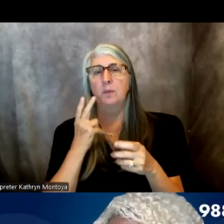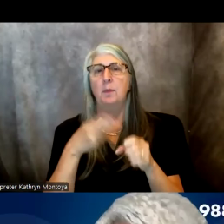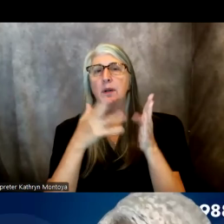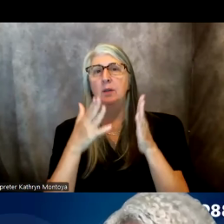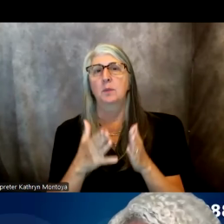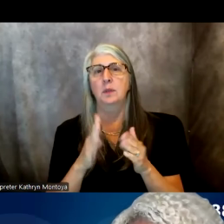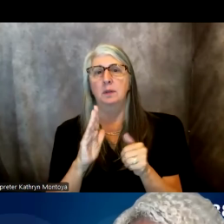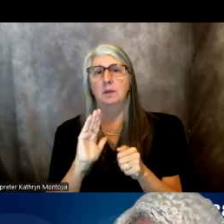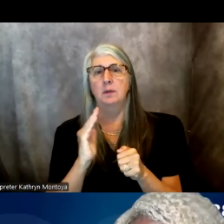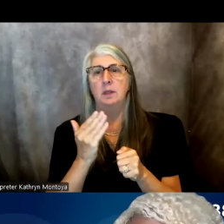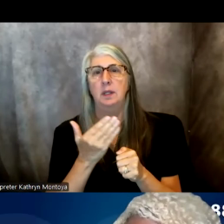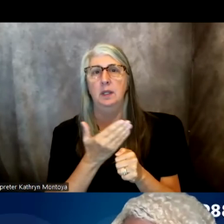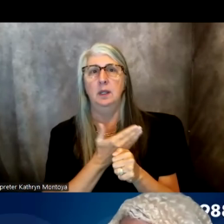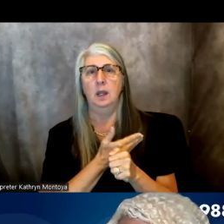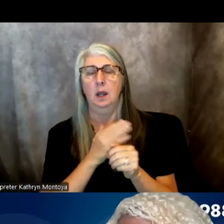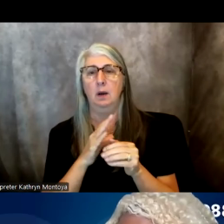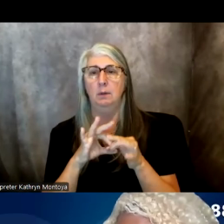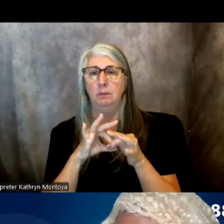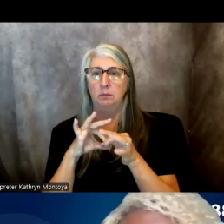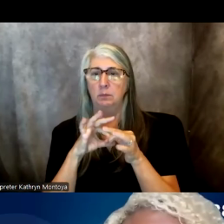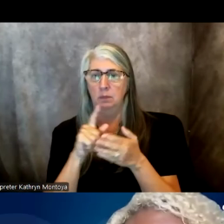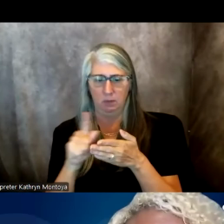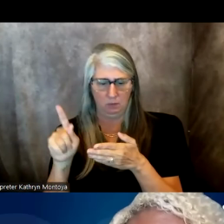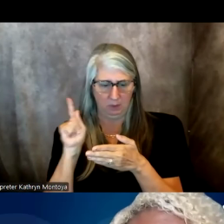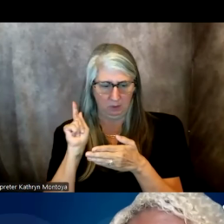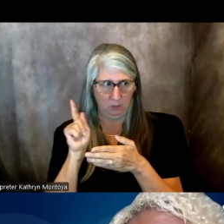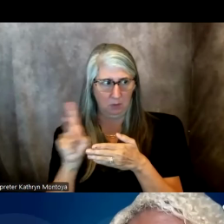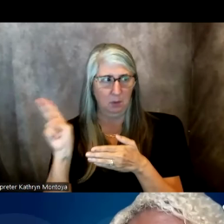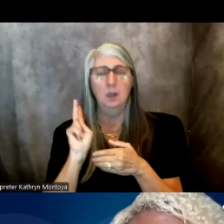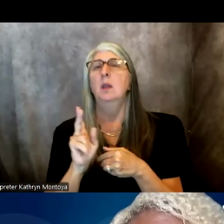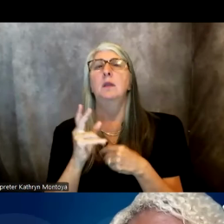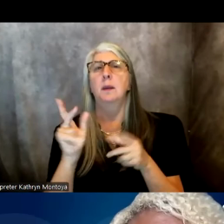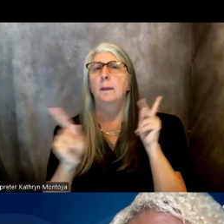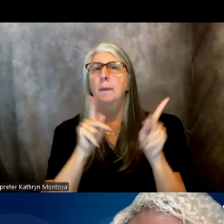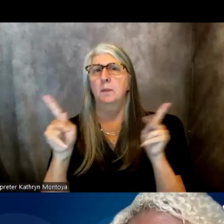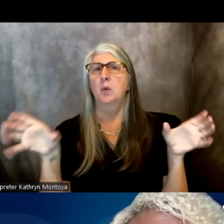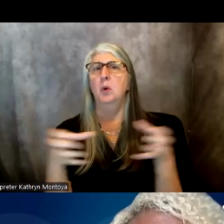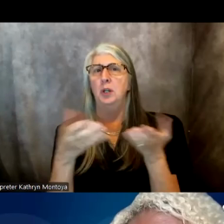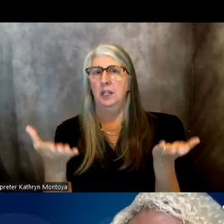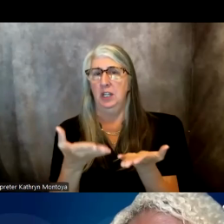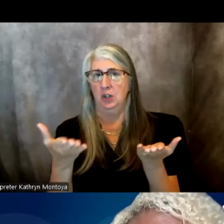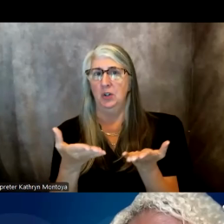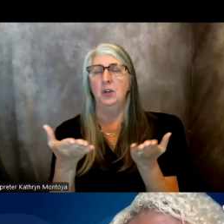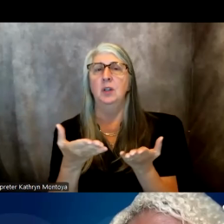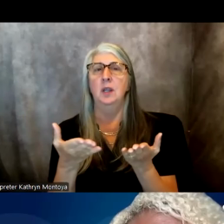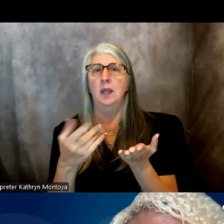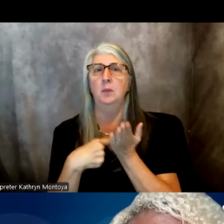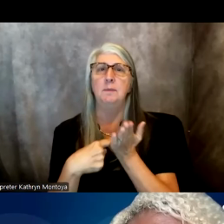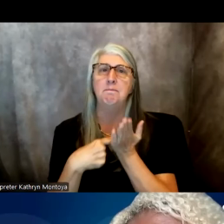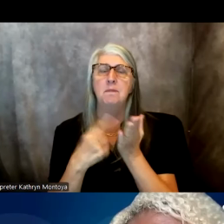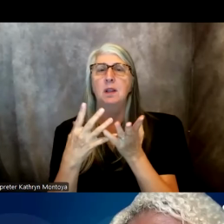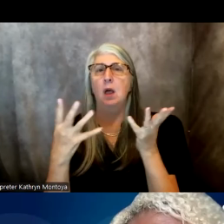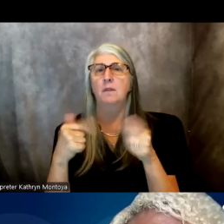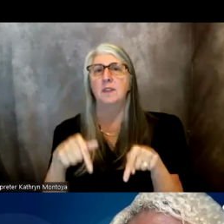convening a week or so ago, which I see a lot of folks from on this call were actually in person with us when we unveiled a lot of the work that we're